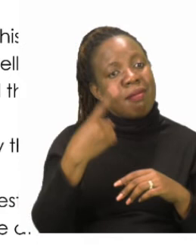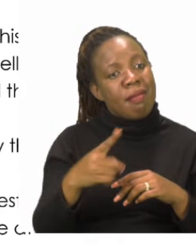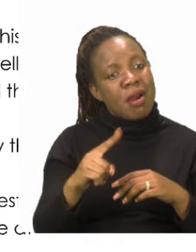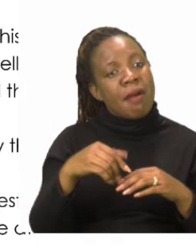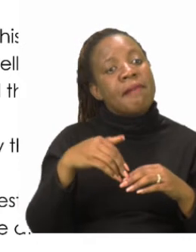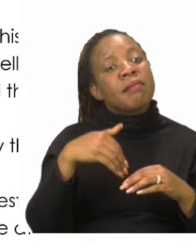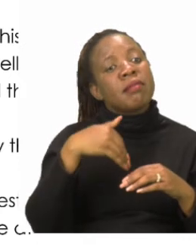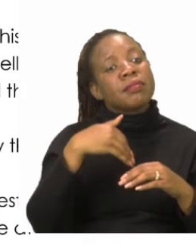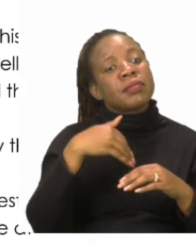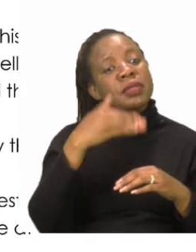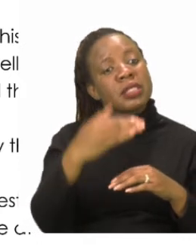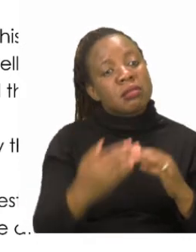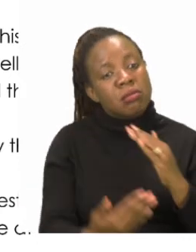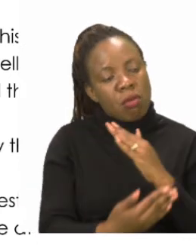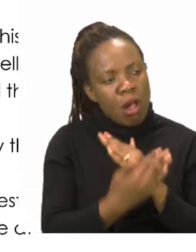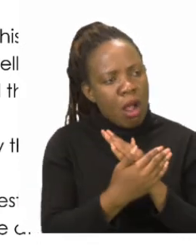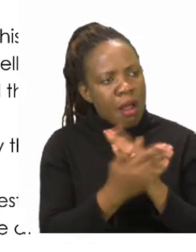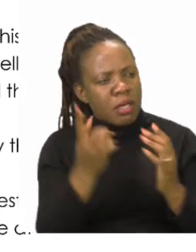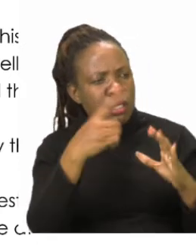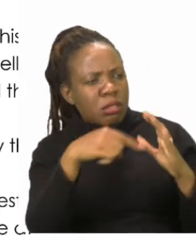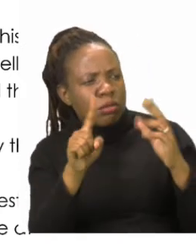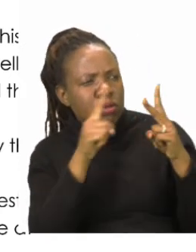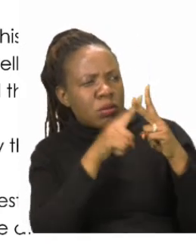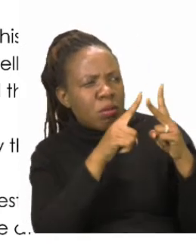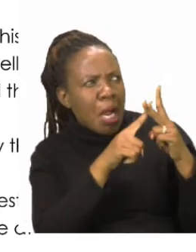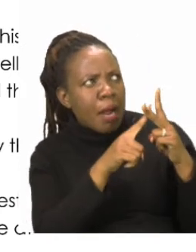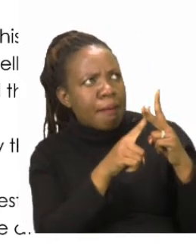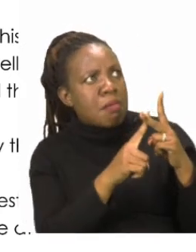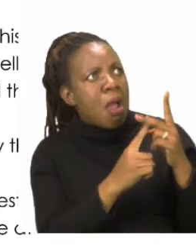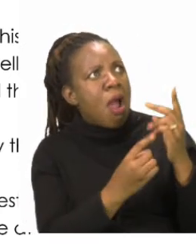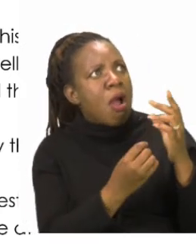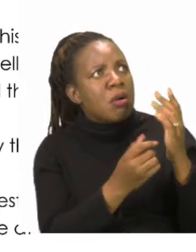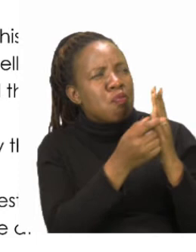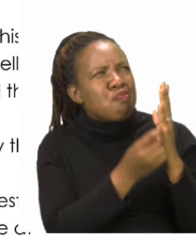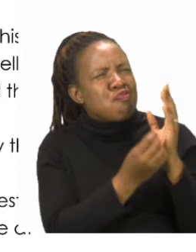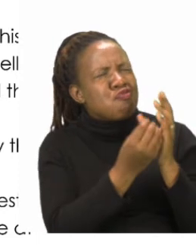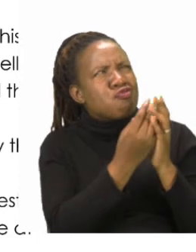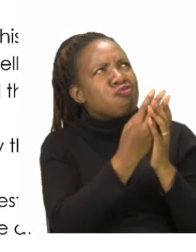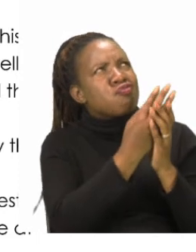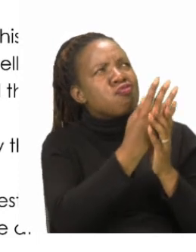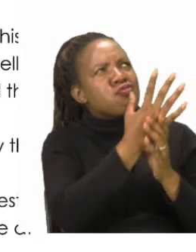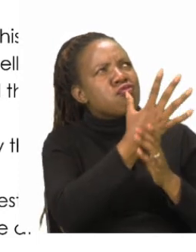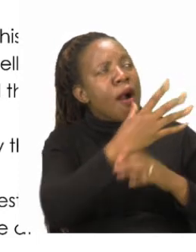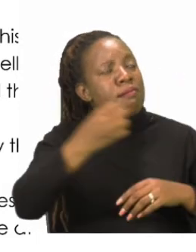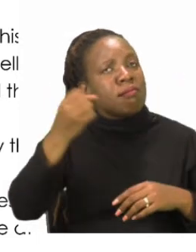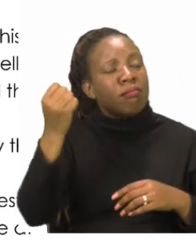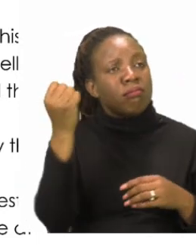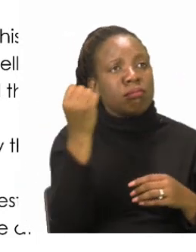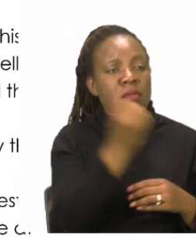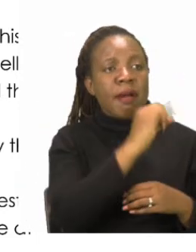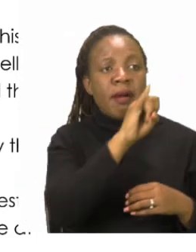the window was the world's biggest beanstalk. Jack was excited